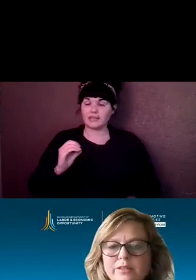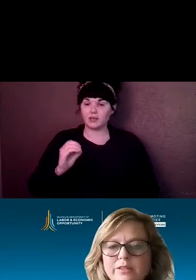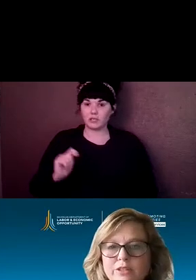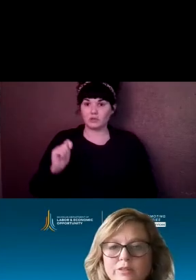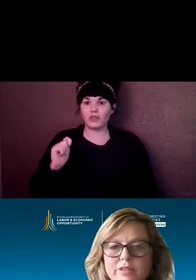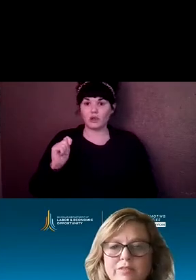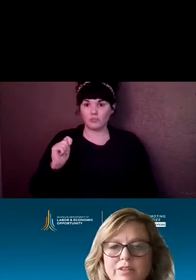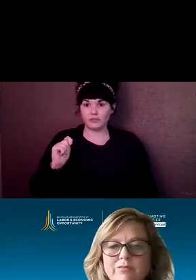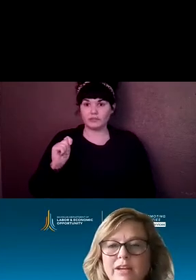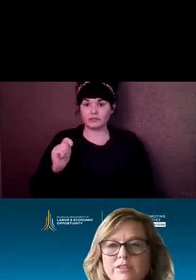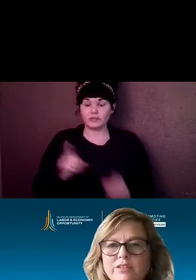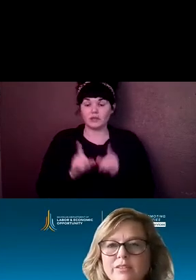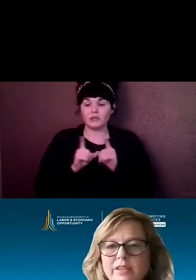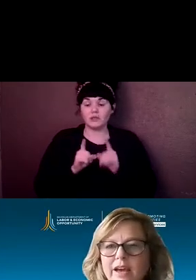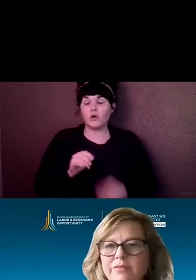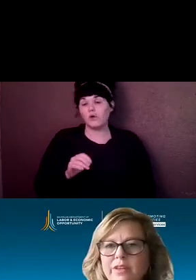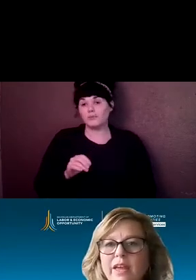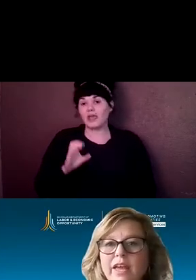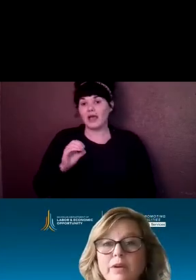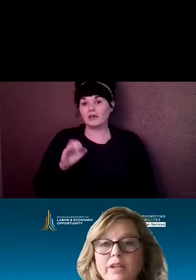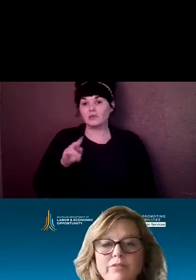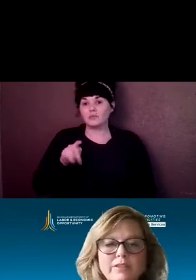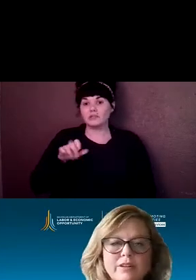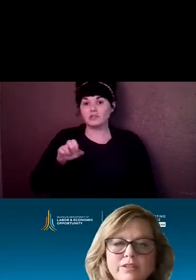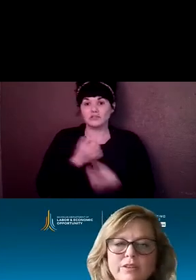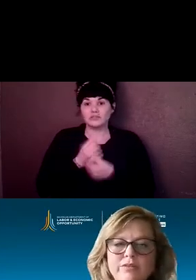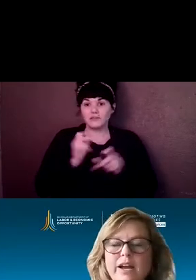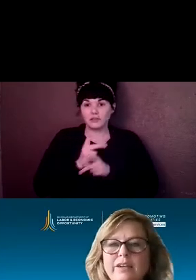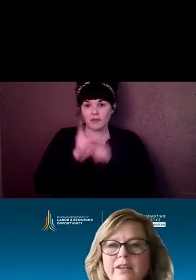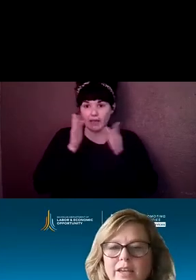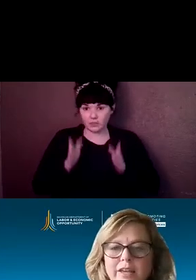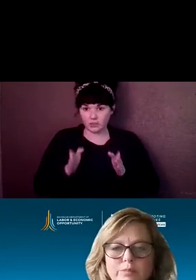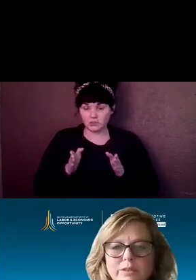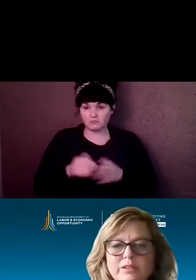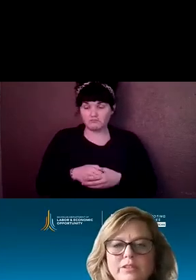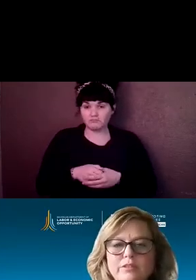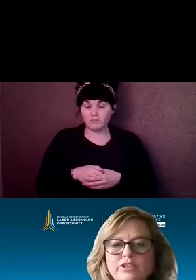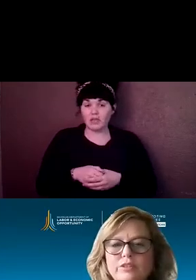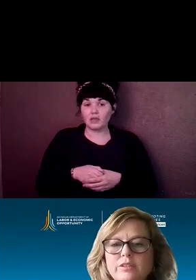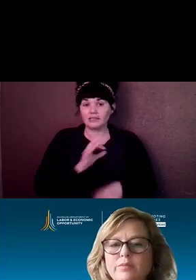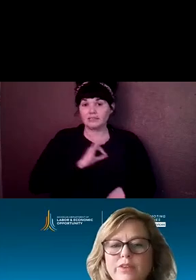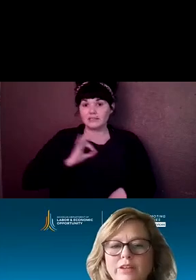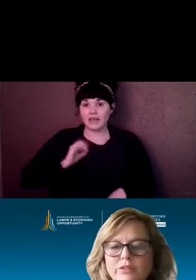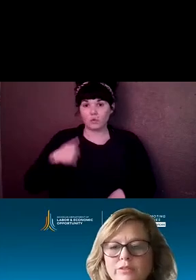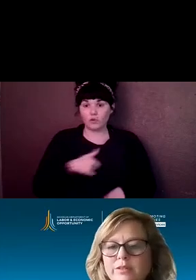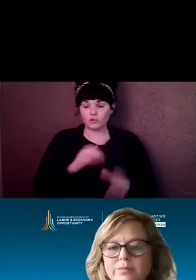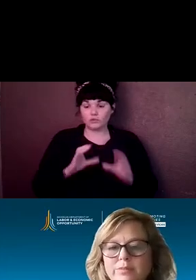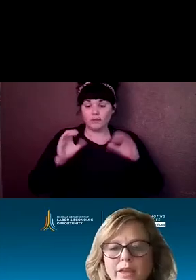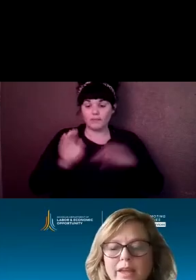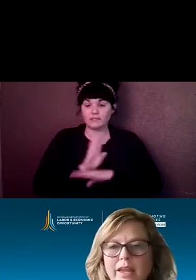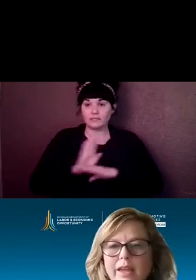and occupational safety advisors on staff. And many of us are certified in the business solutions